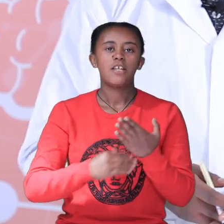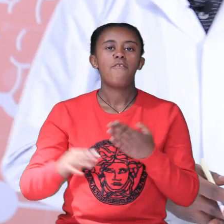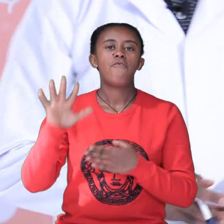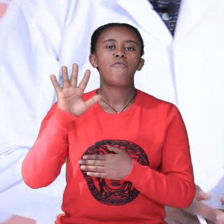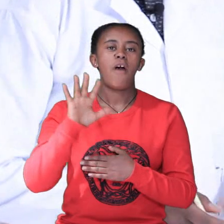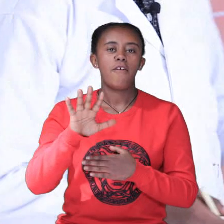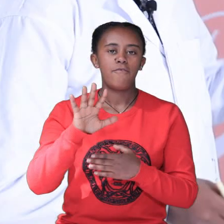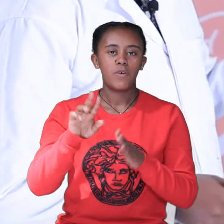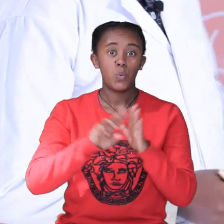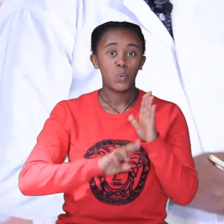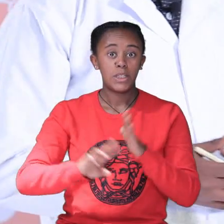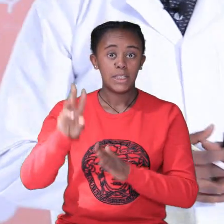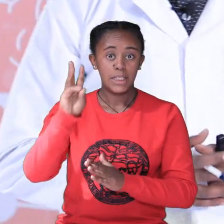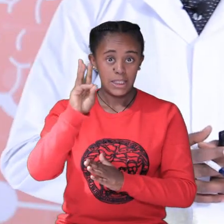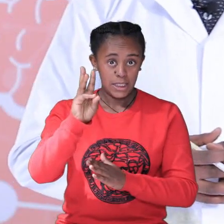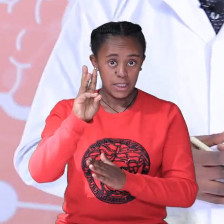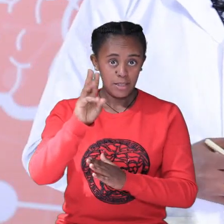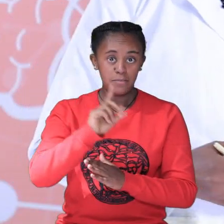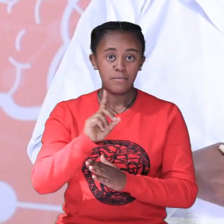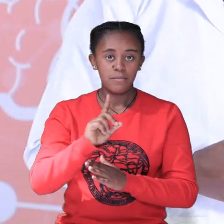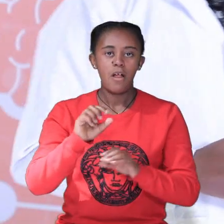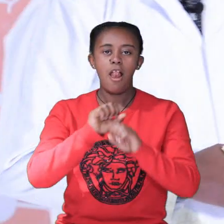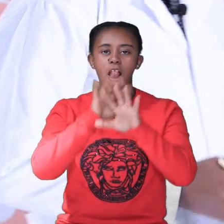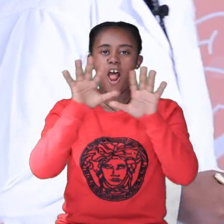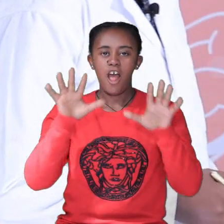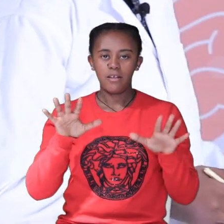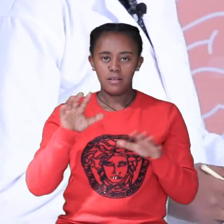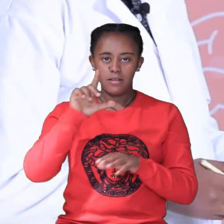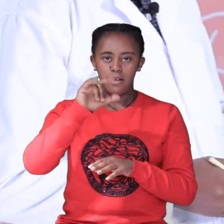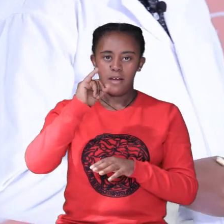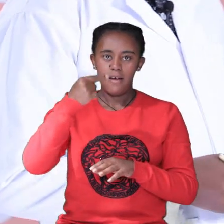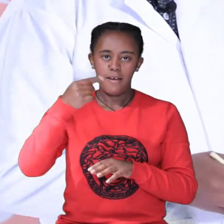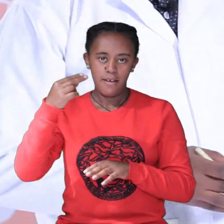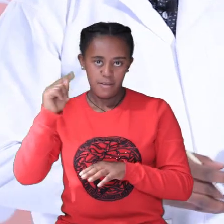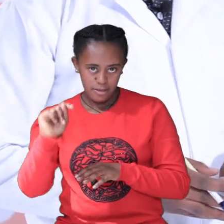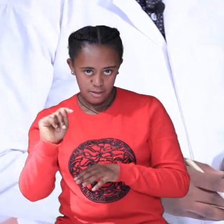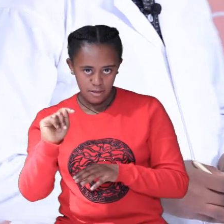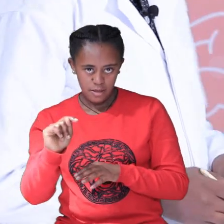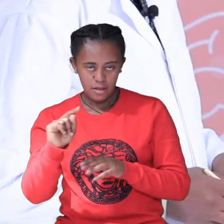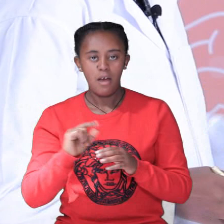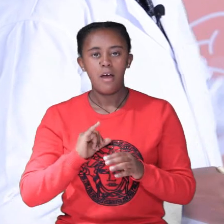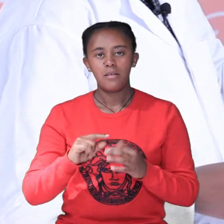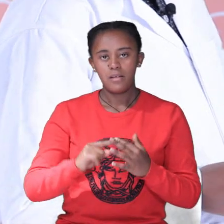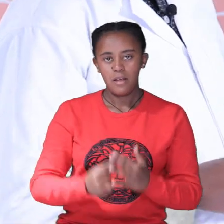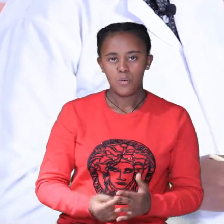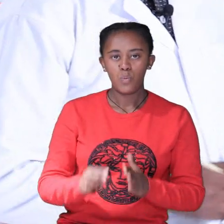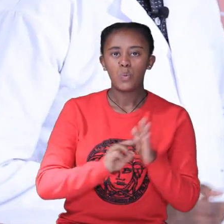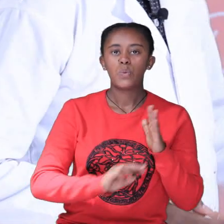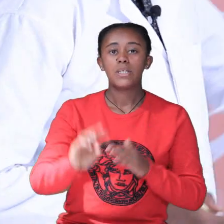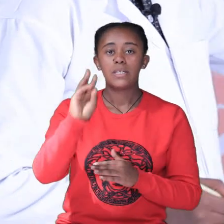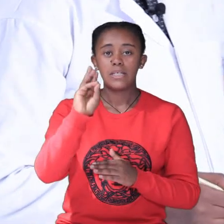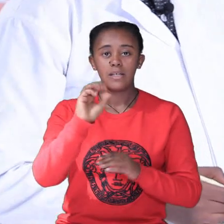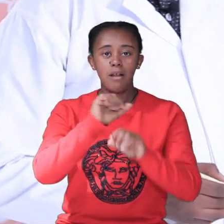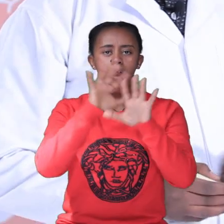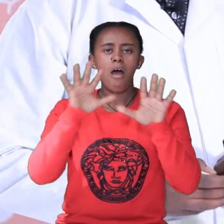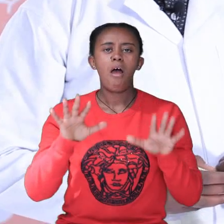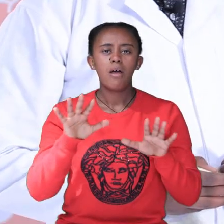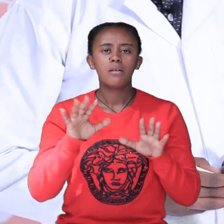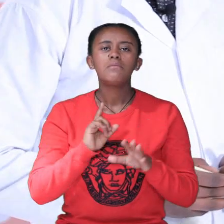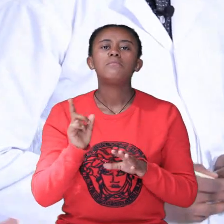5, unit 6, lights. So I start unit 6, lights. What